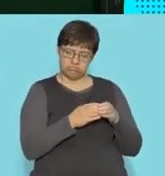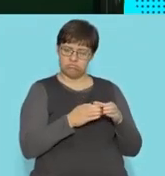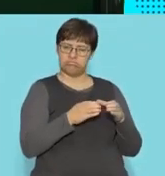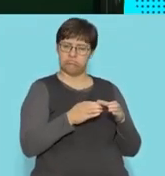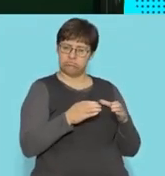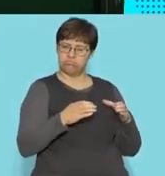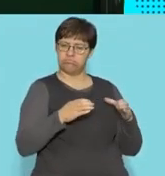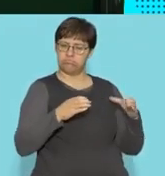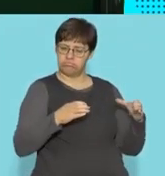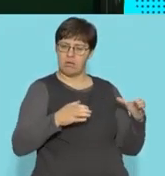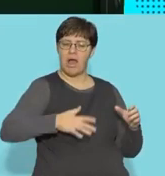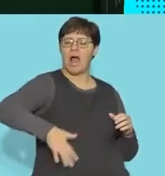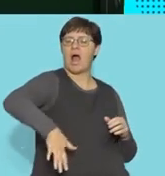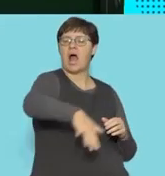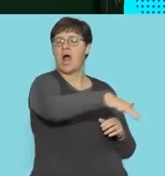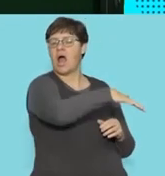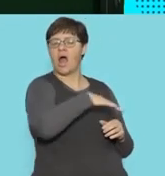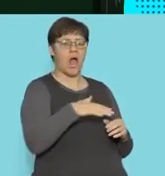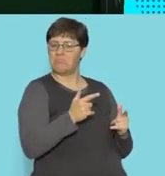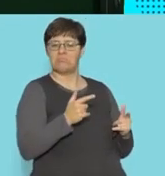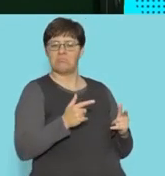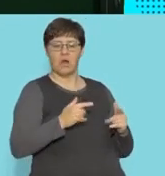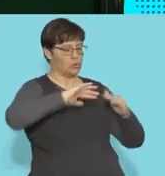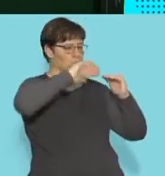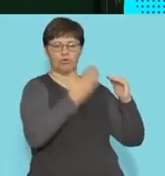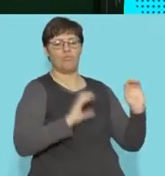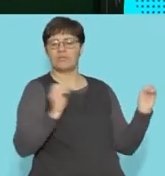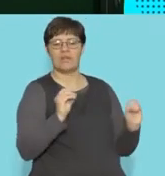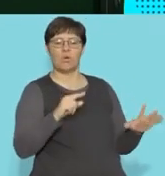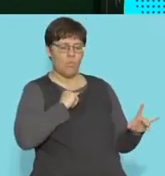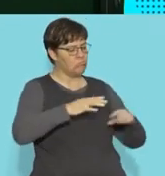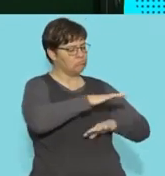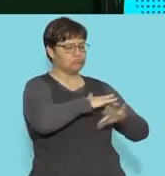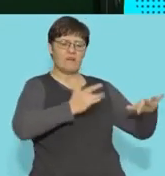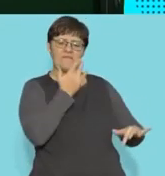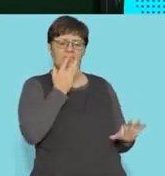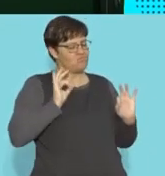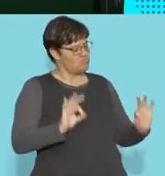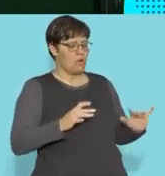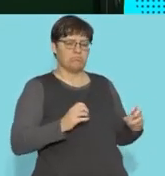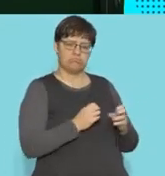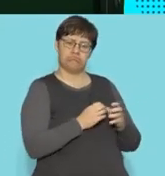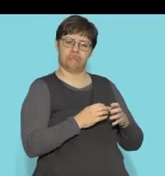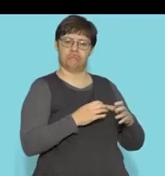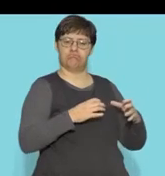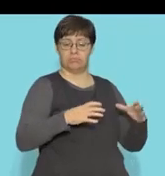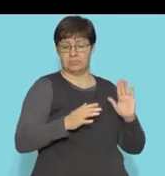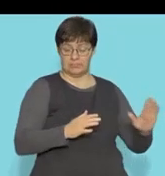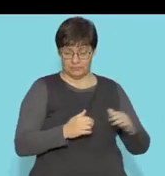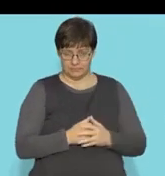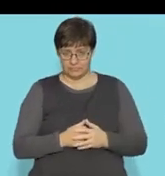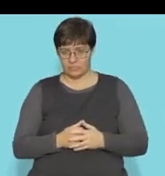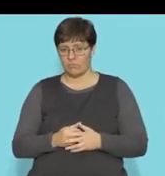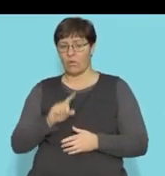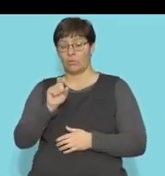to grow and grow and grow. There's no deceleration of population growth. Let's move